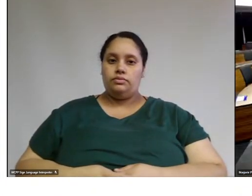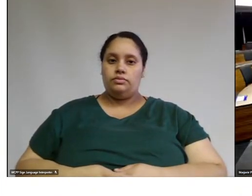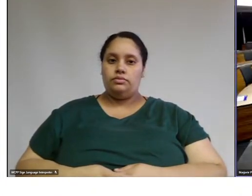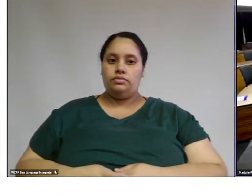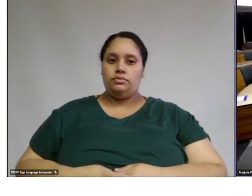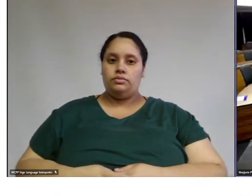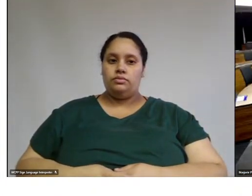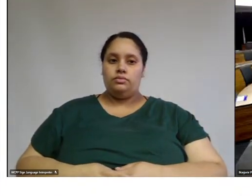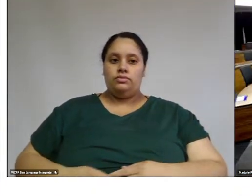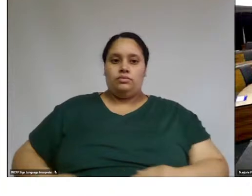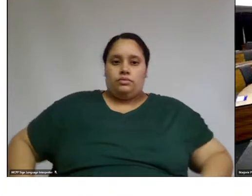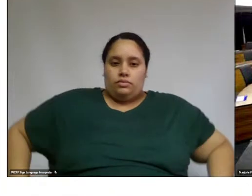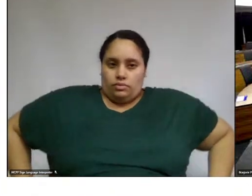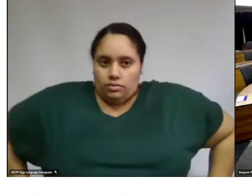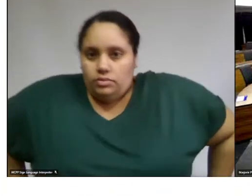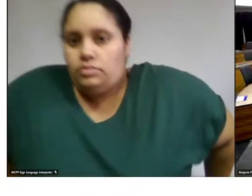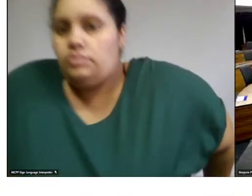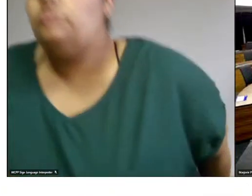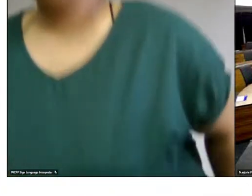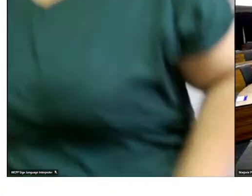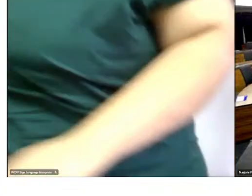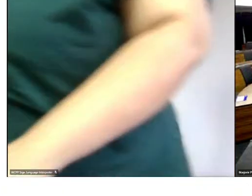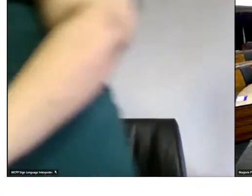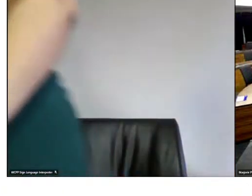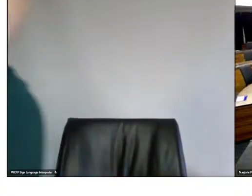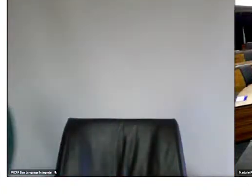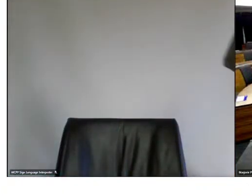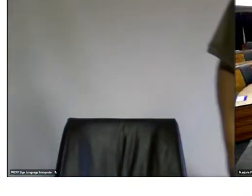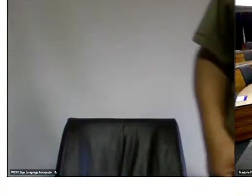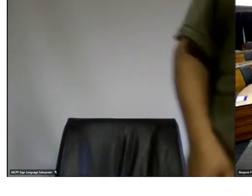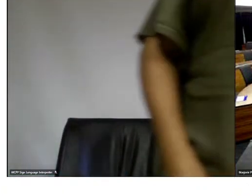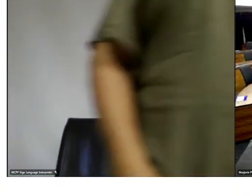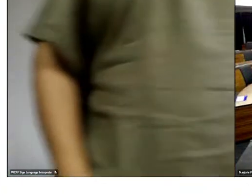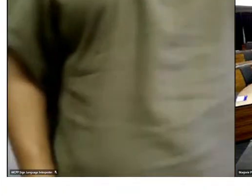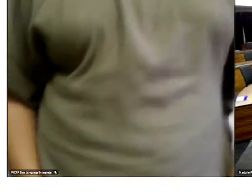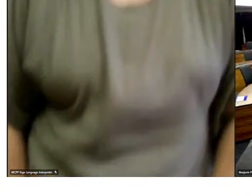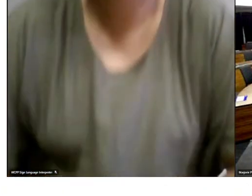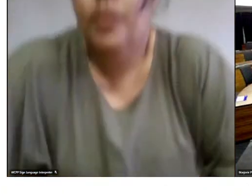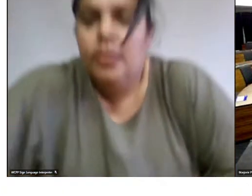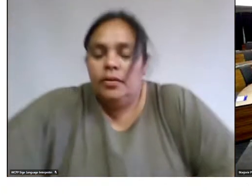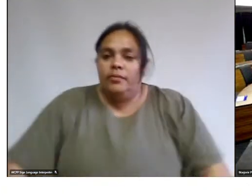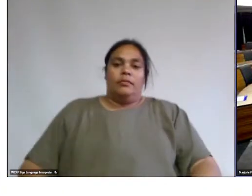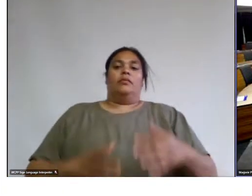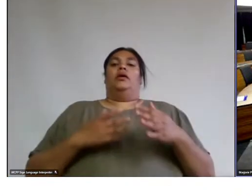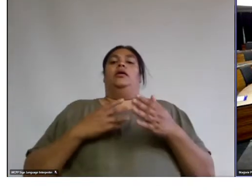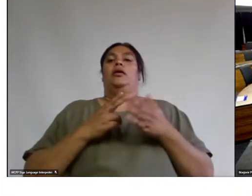Honorable members, are there any other additional questions you'd like to ask?